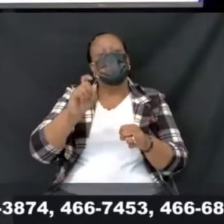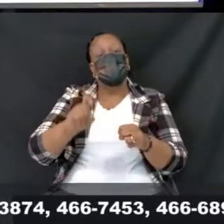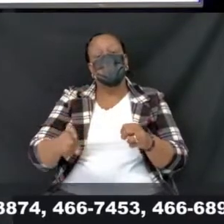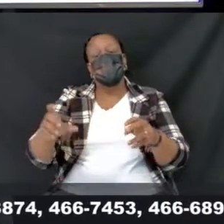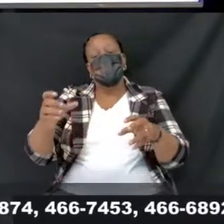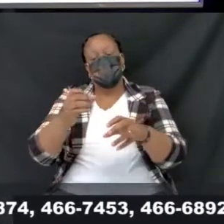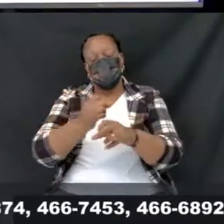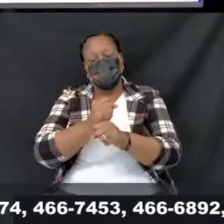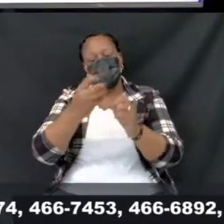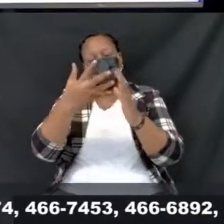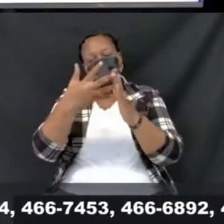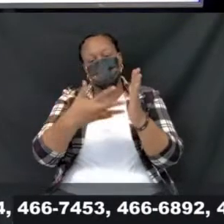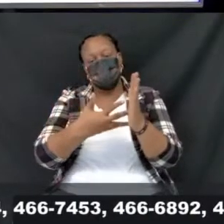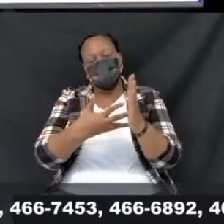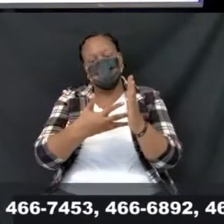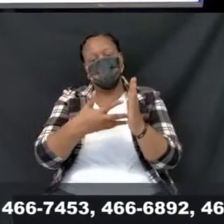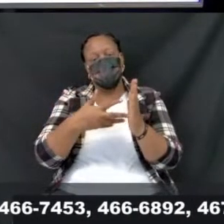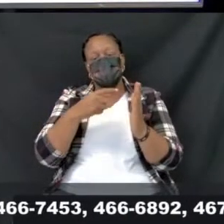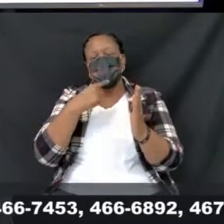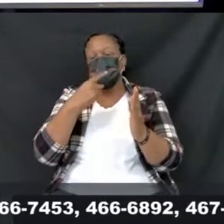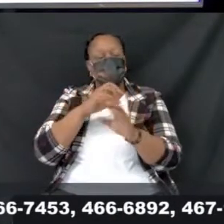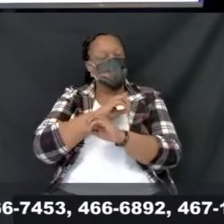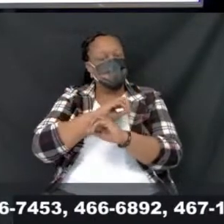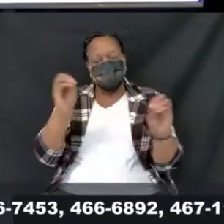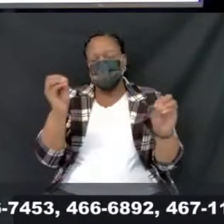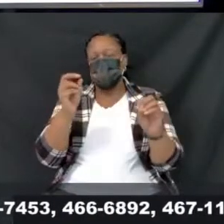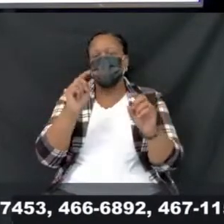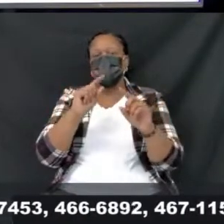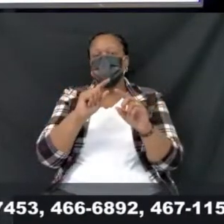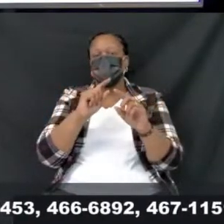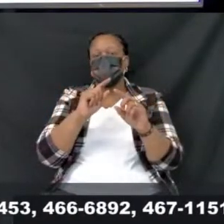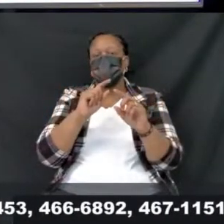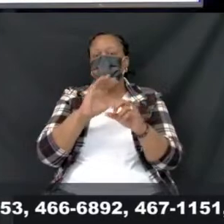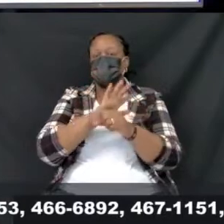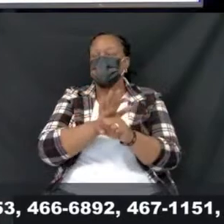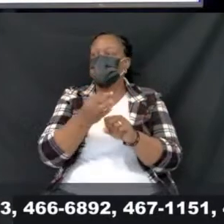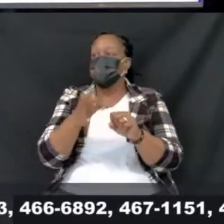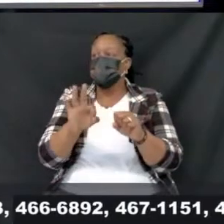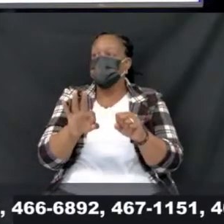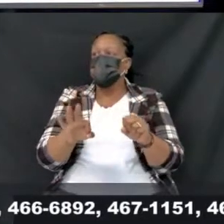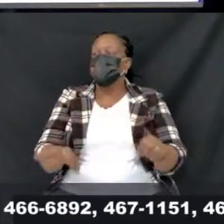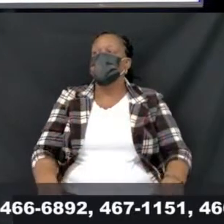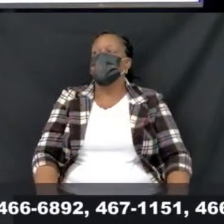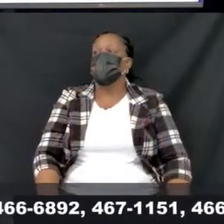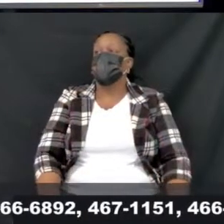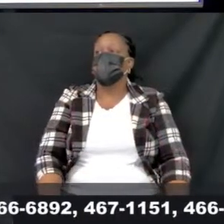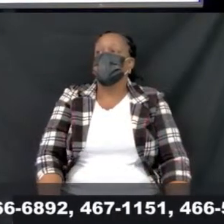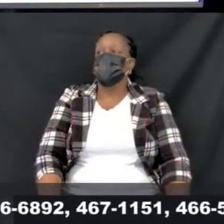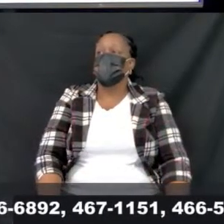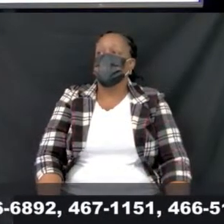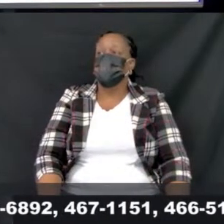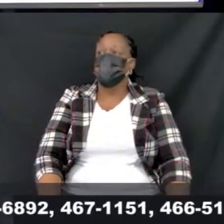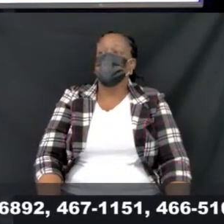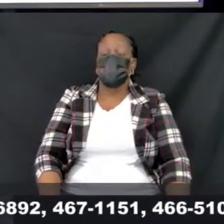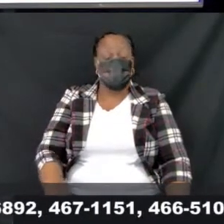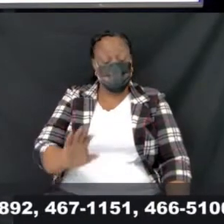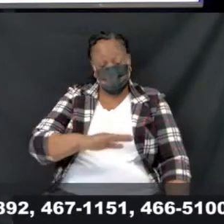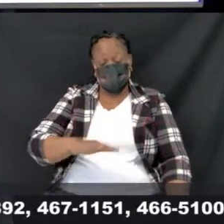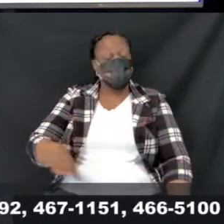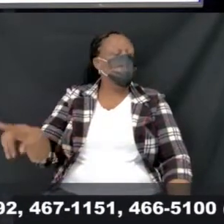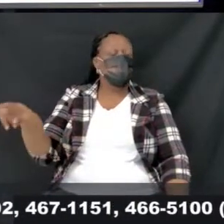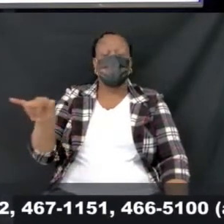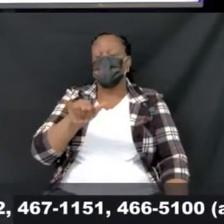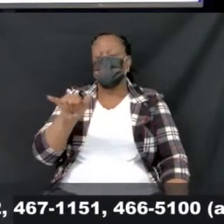negative RT-PCR test done within 72 hours prior to coming in. And so yes,